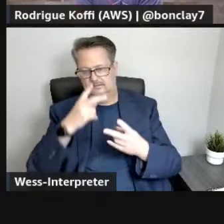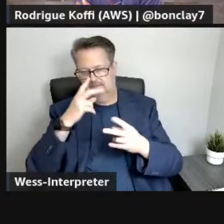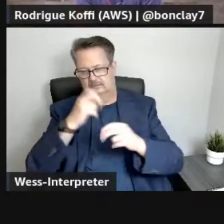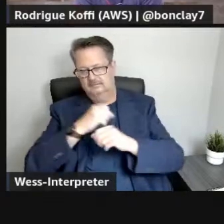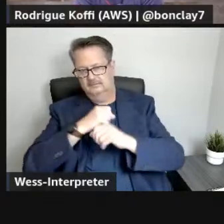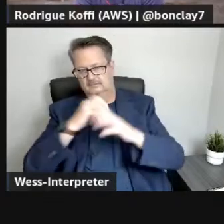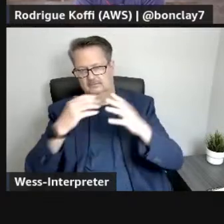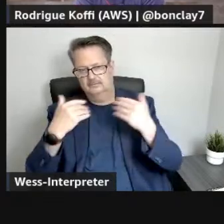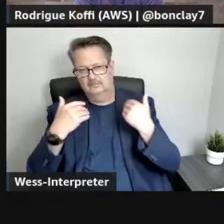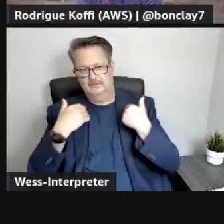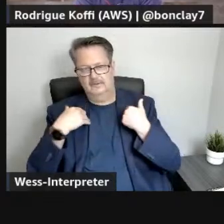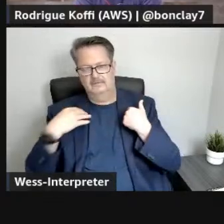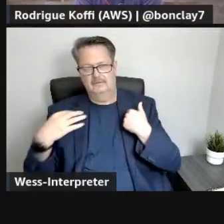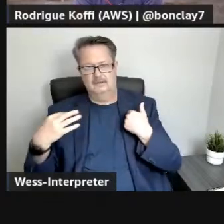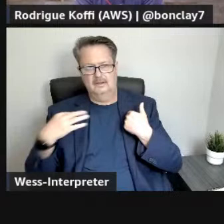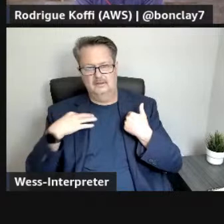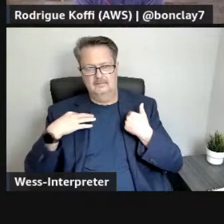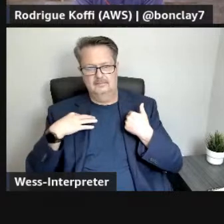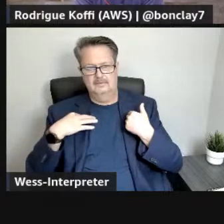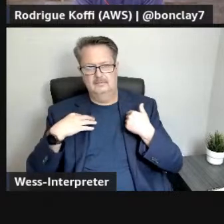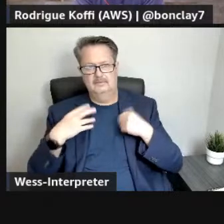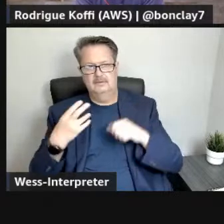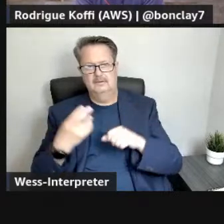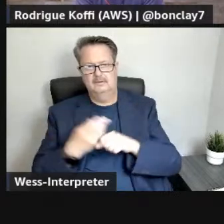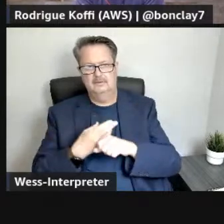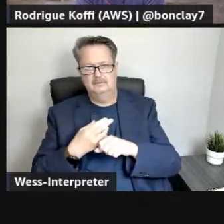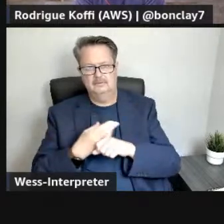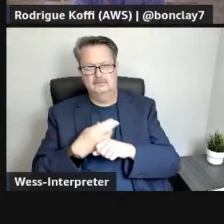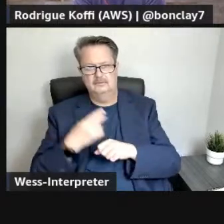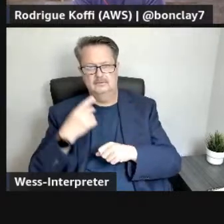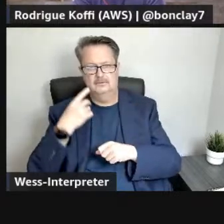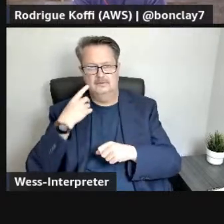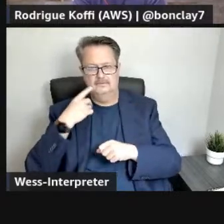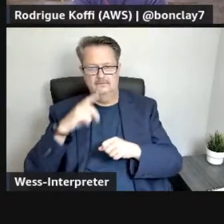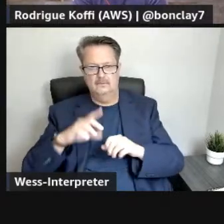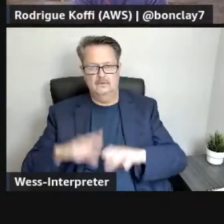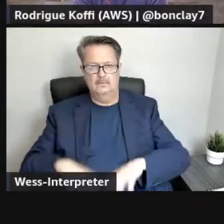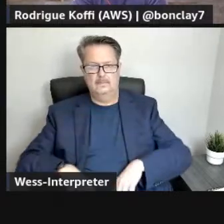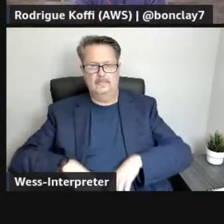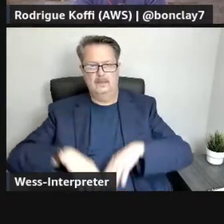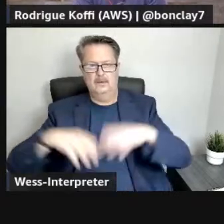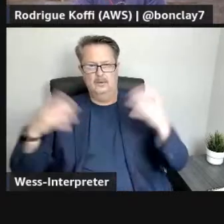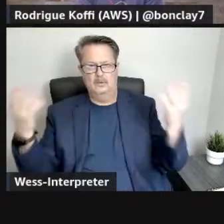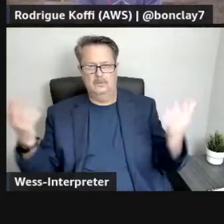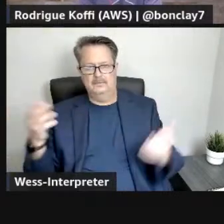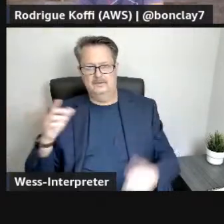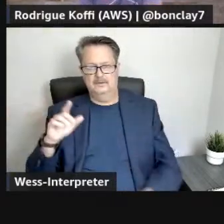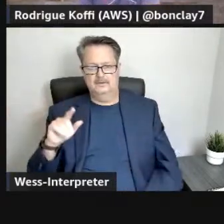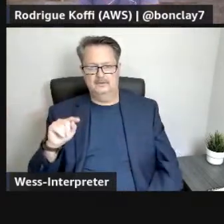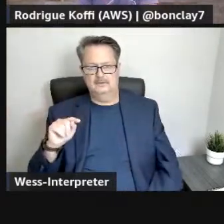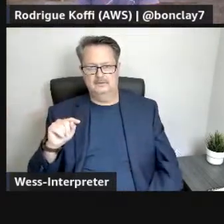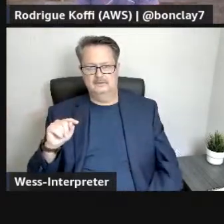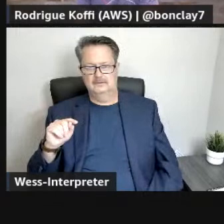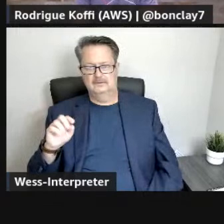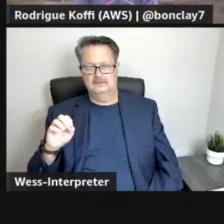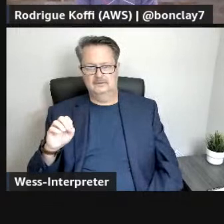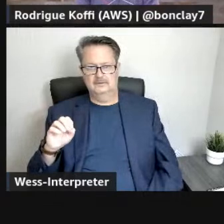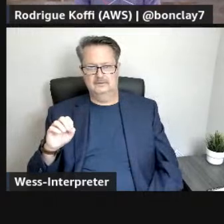application code, which is instrumented using the OpenTelemetry SDK, and you're sending your signals directly to the